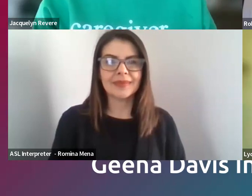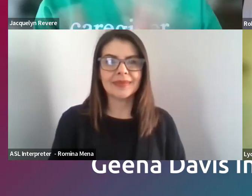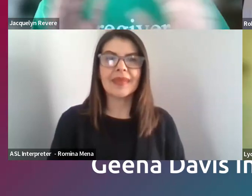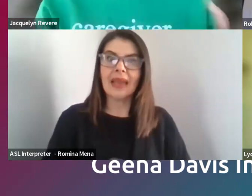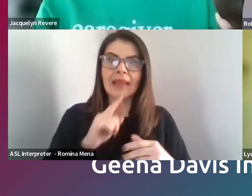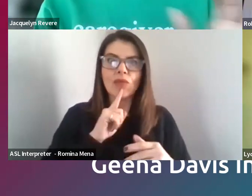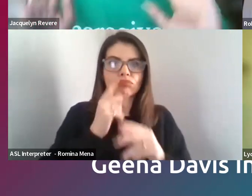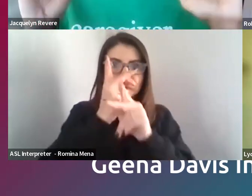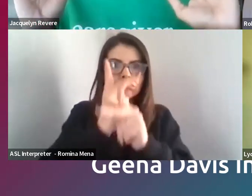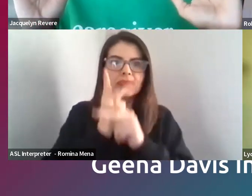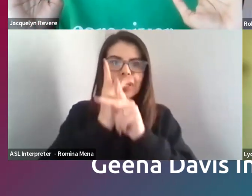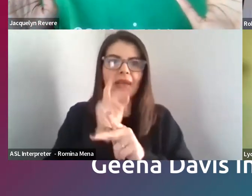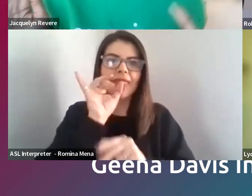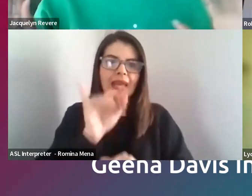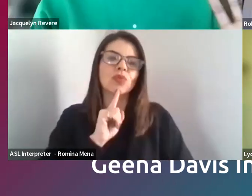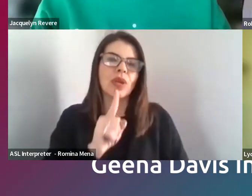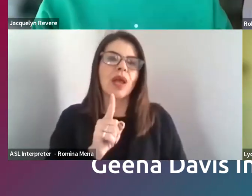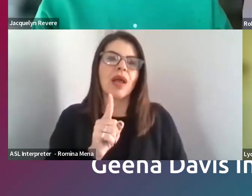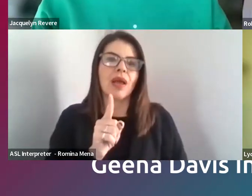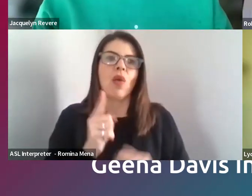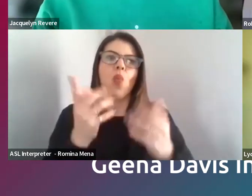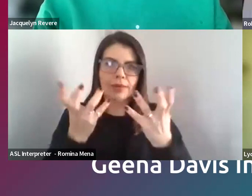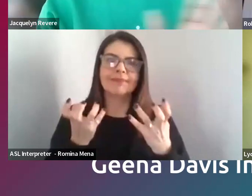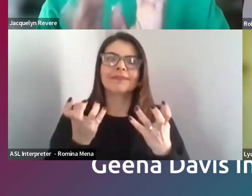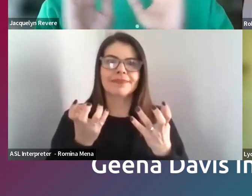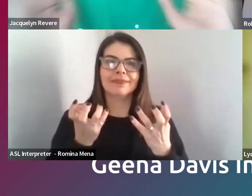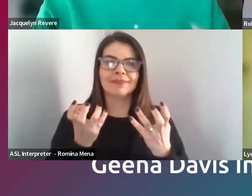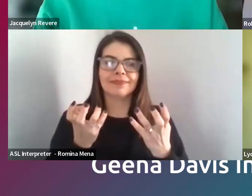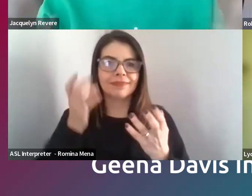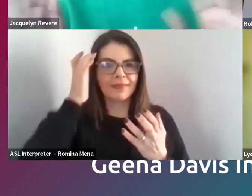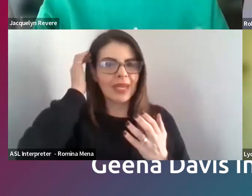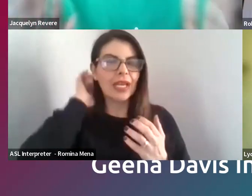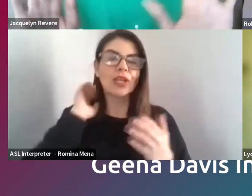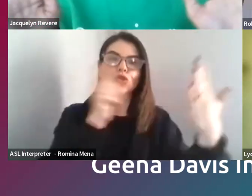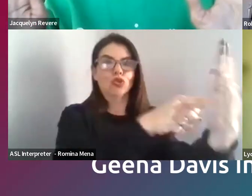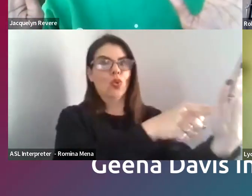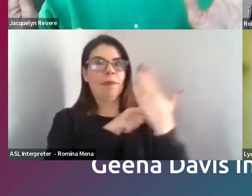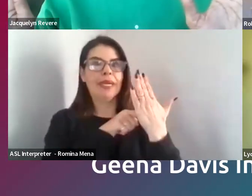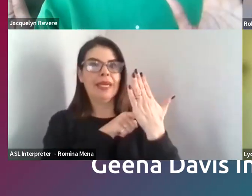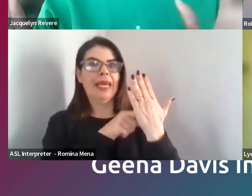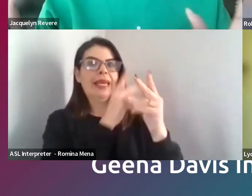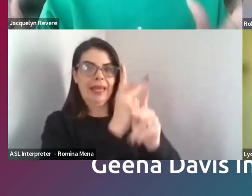care, that is what I want. Like, show me